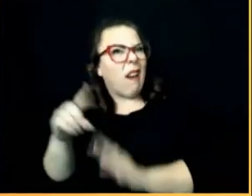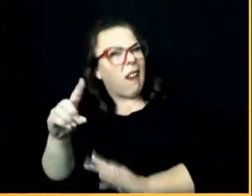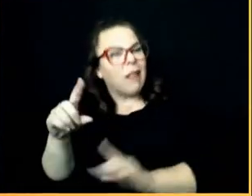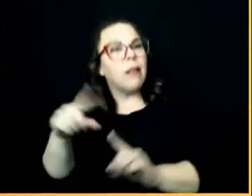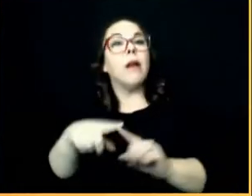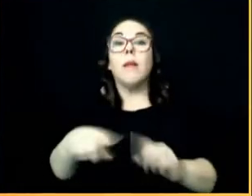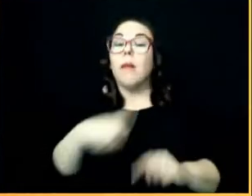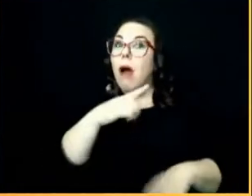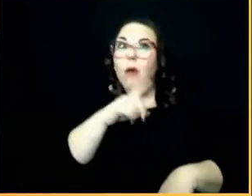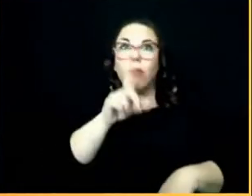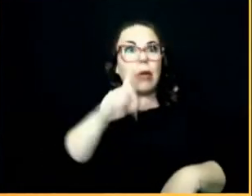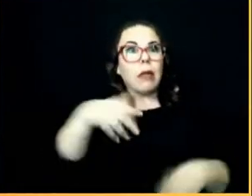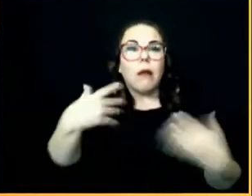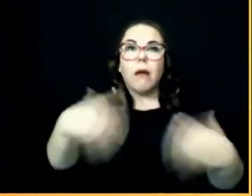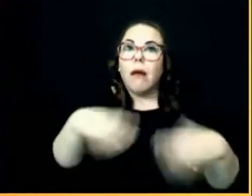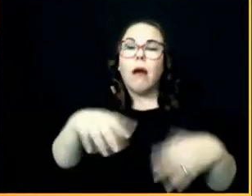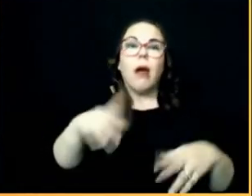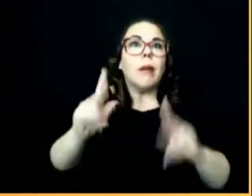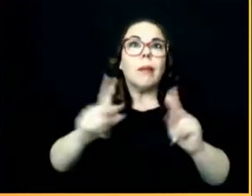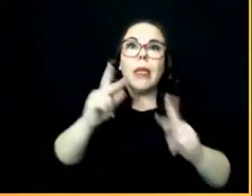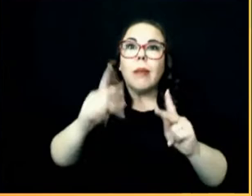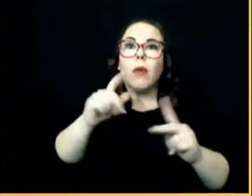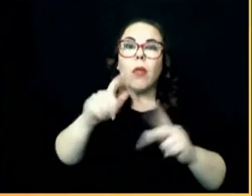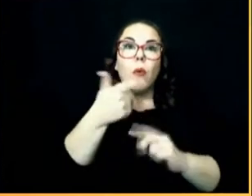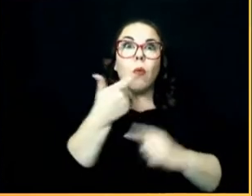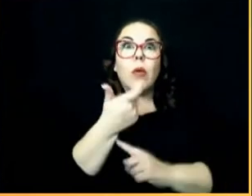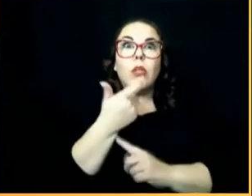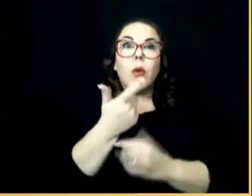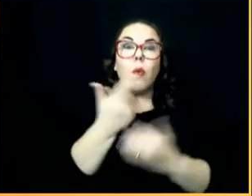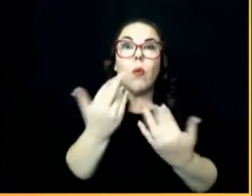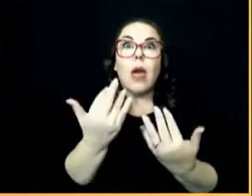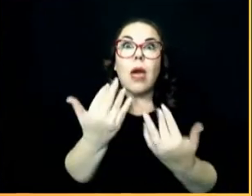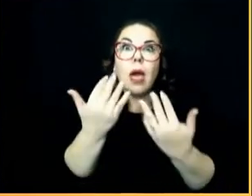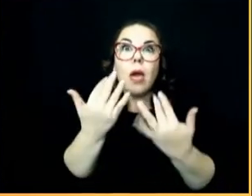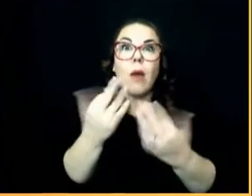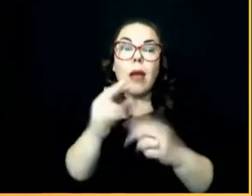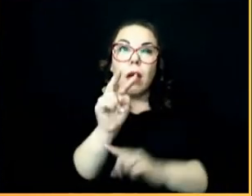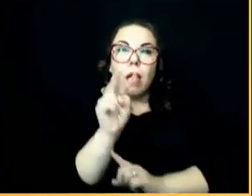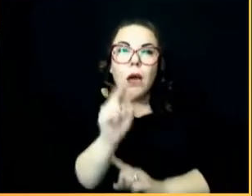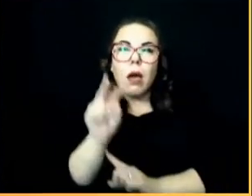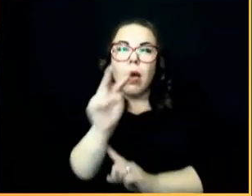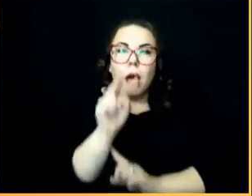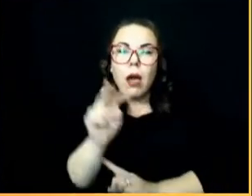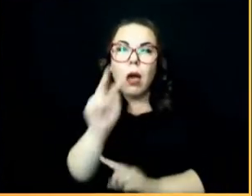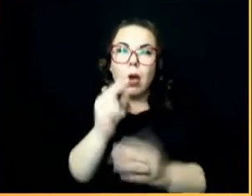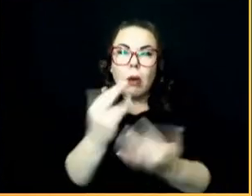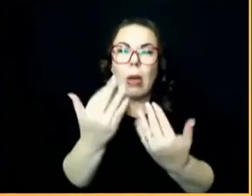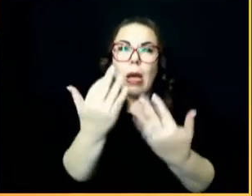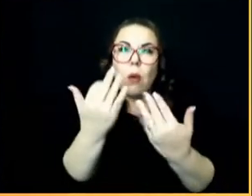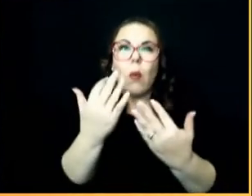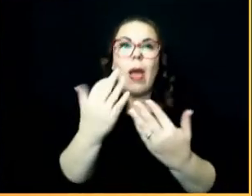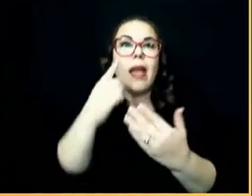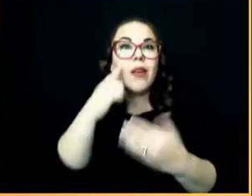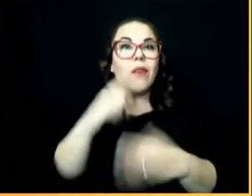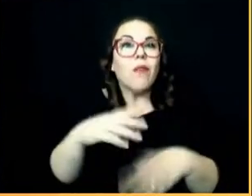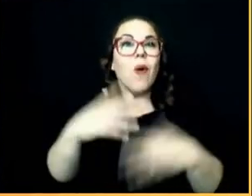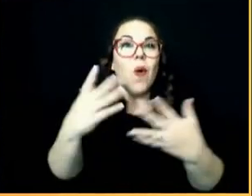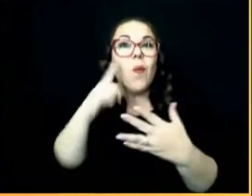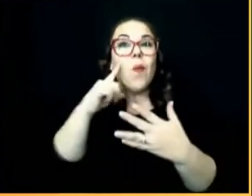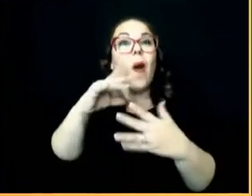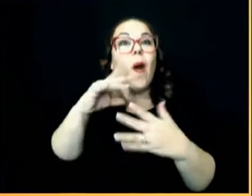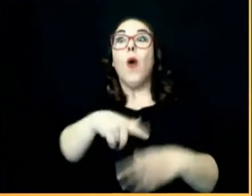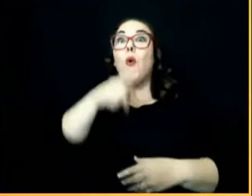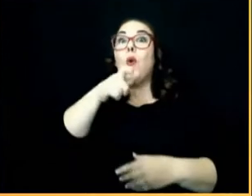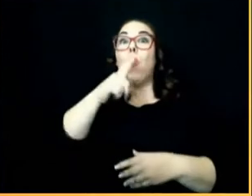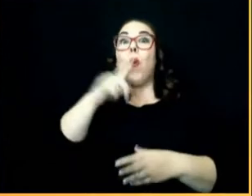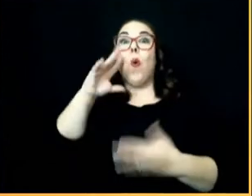anxiously watching for that big presidential result, I was busy documenting all of the transgender wins on election night. And what